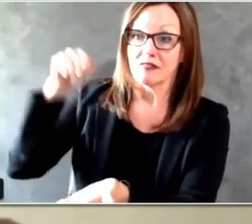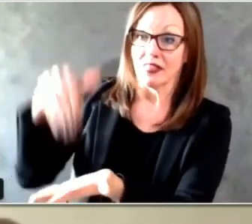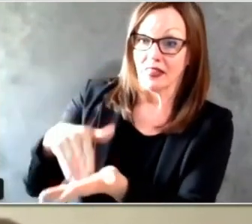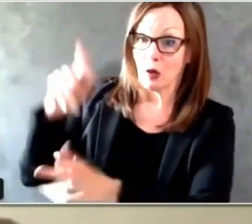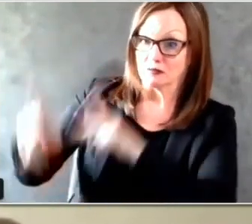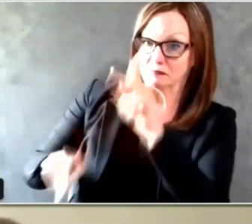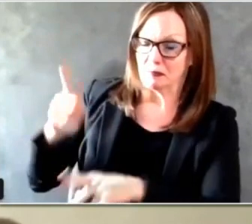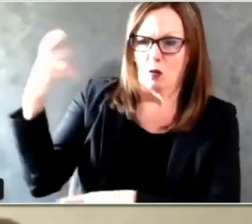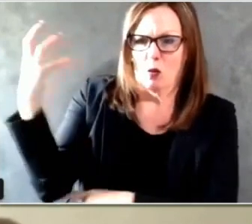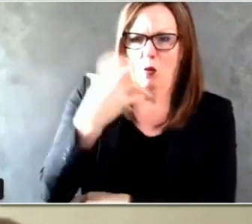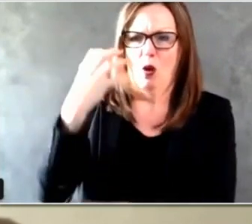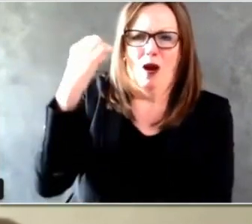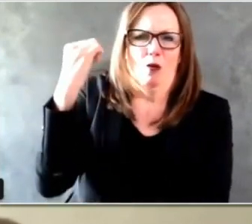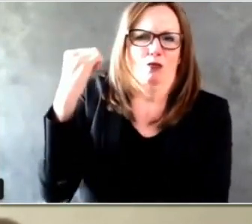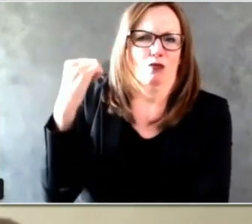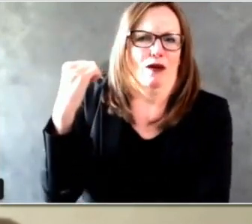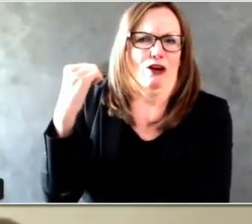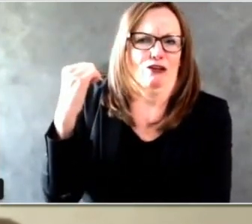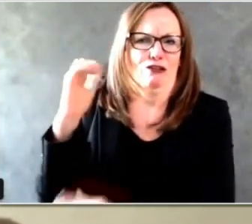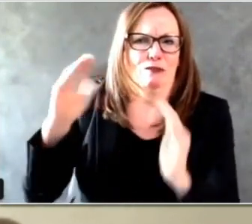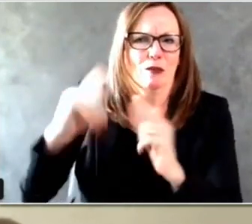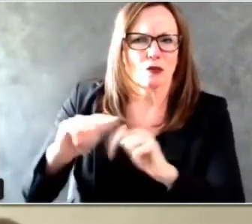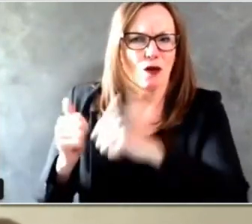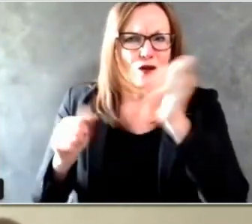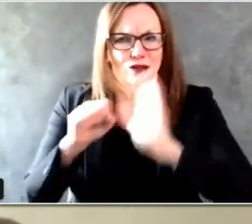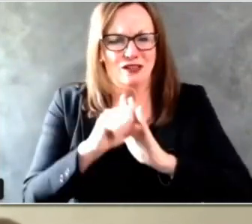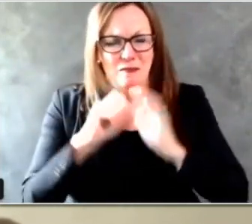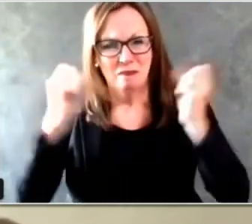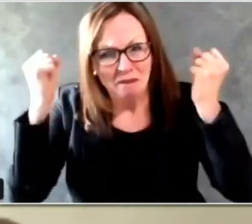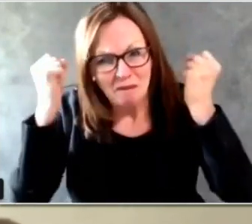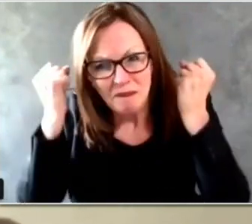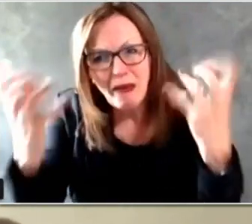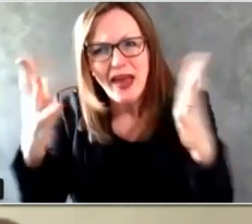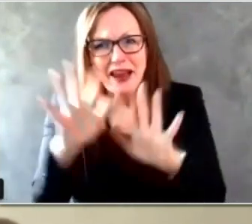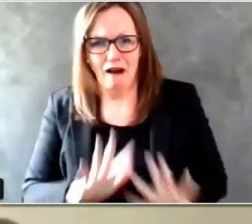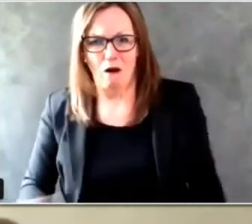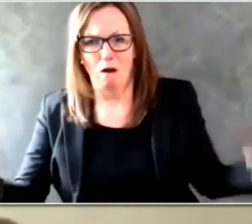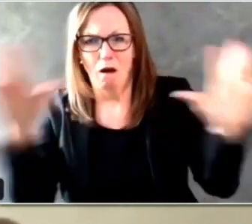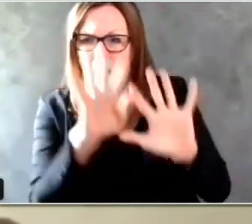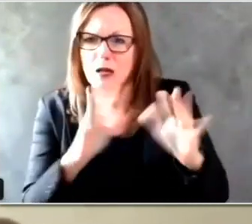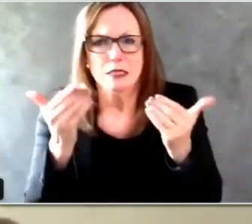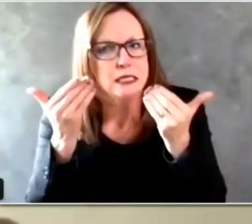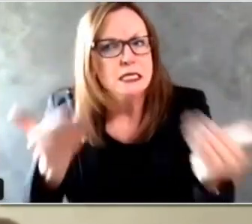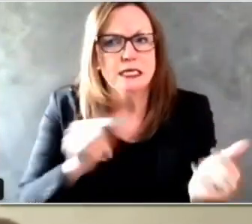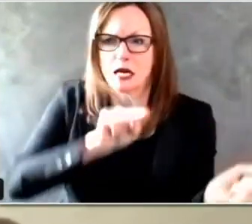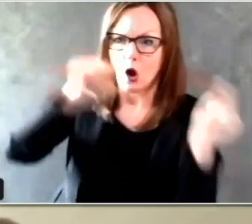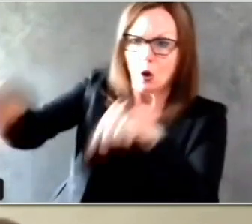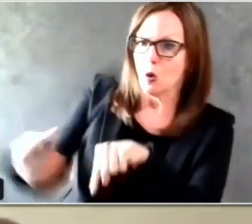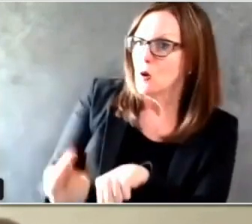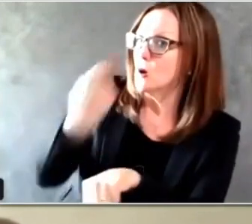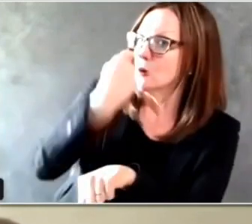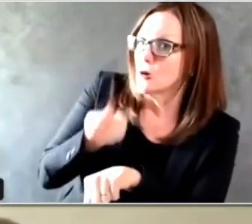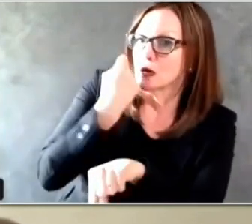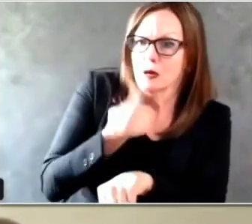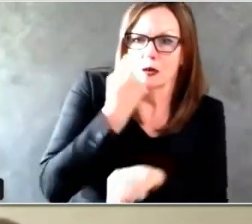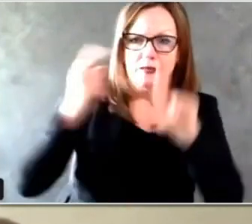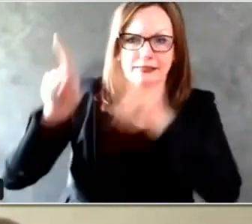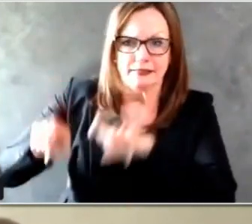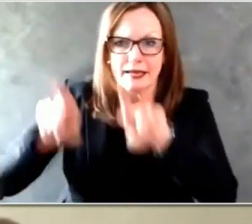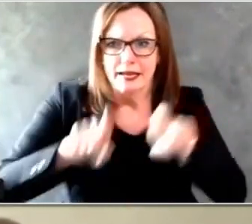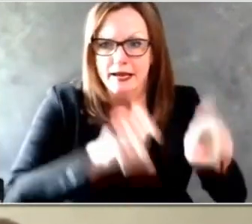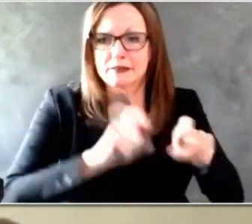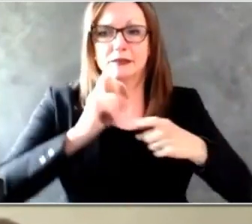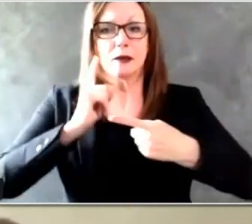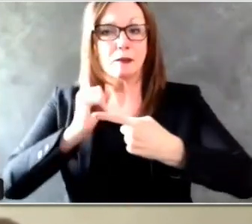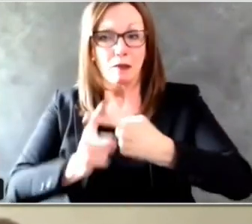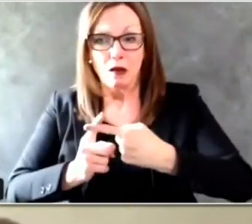COVID-19 response. It's hard to put into words what a monumental lift this pandemic has been for our citizen soldiers and airmen. They